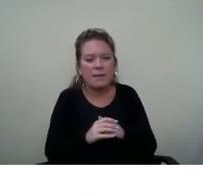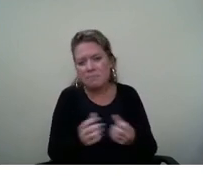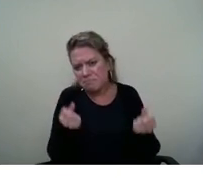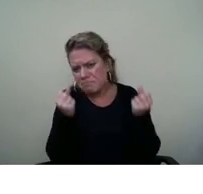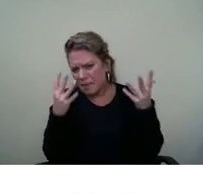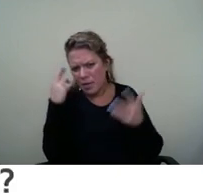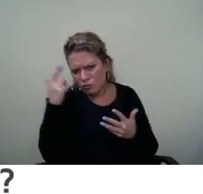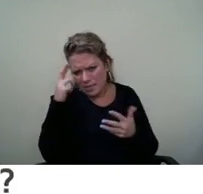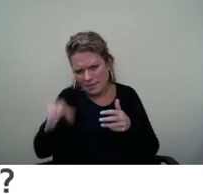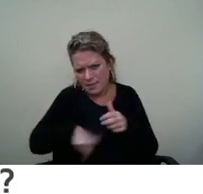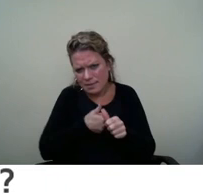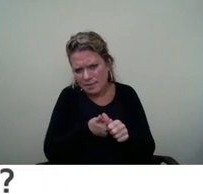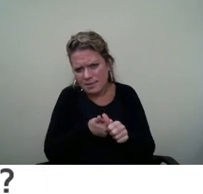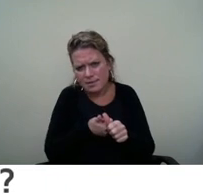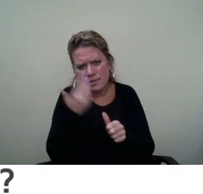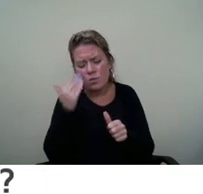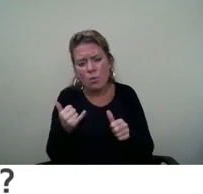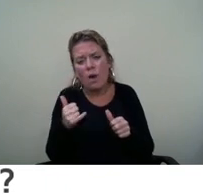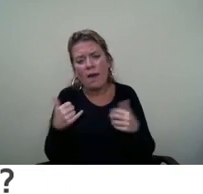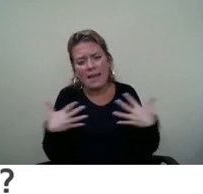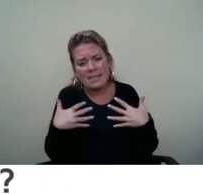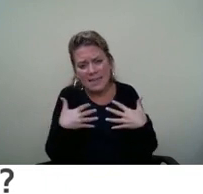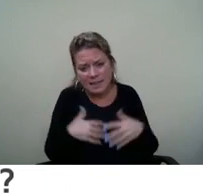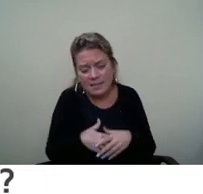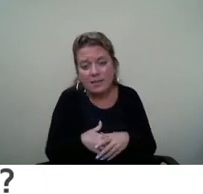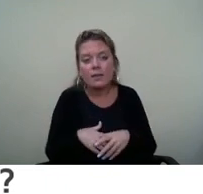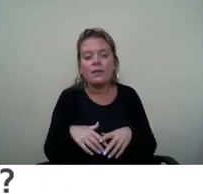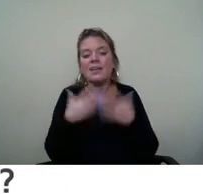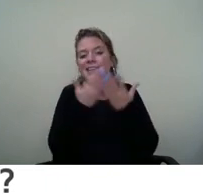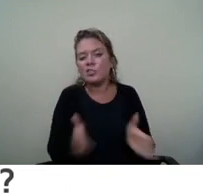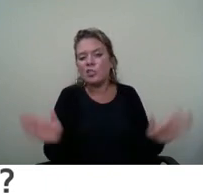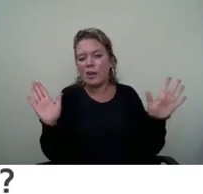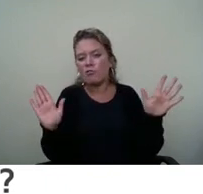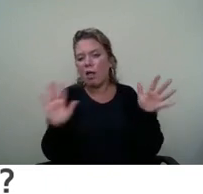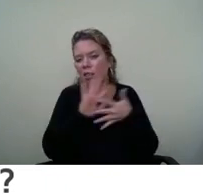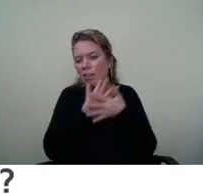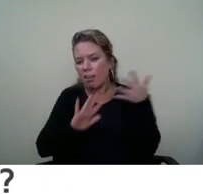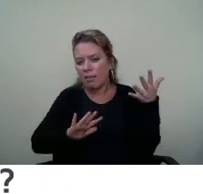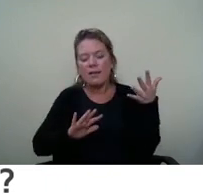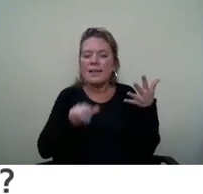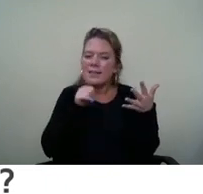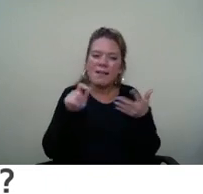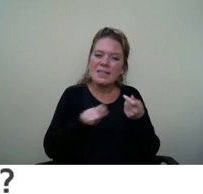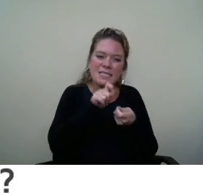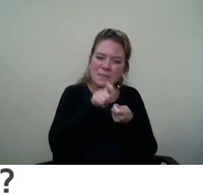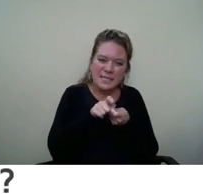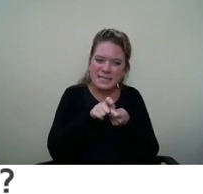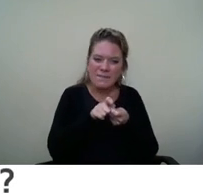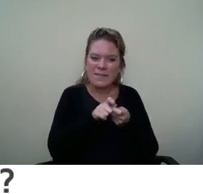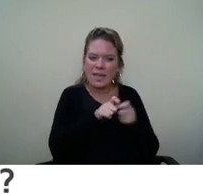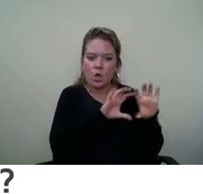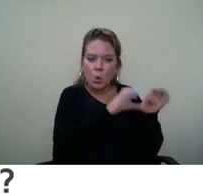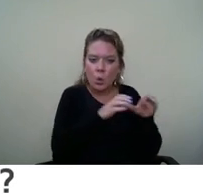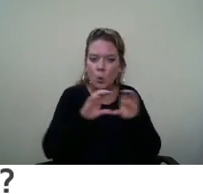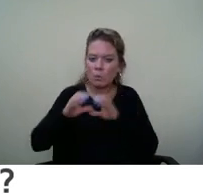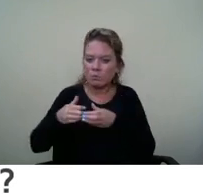reasons for their hesitancy. And these are kind of in general, they aren't coming from specific groups of